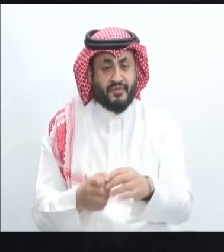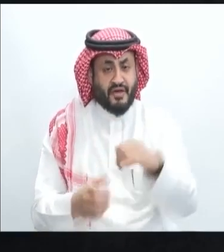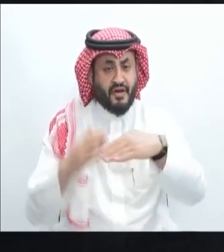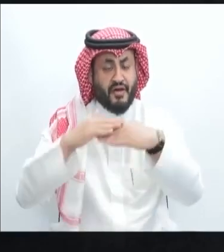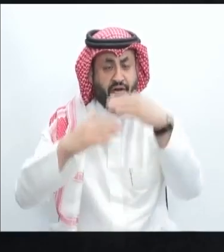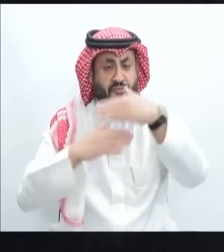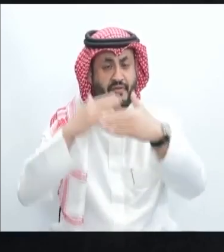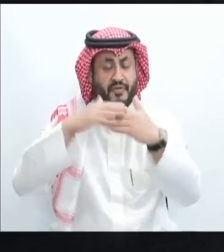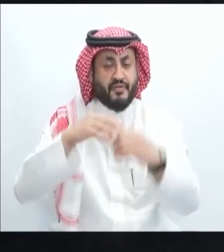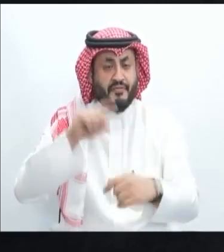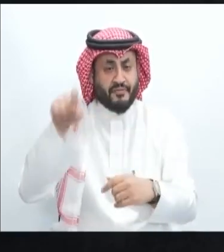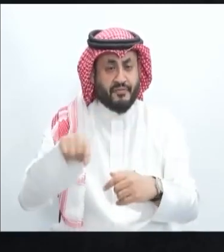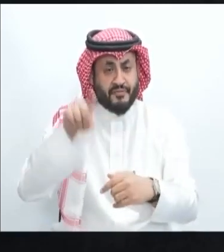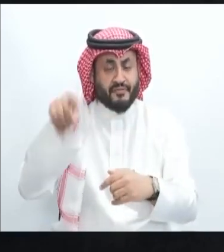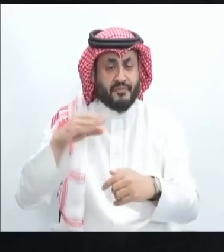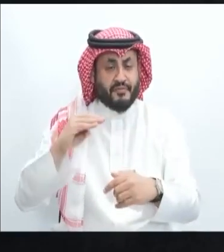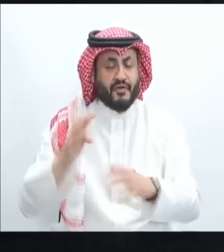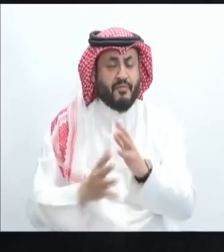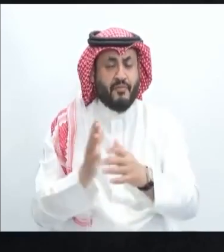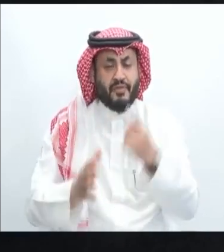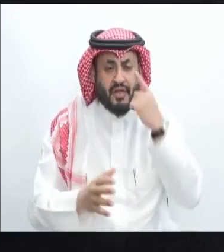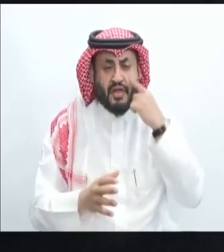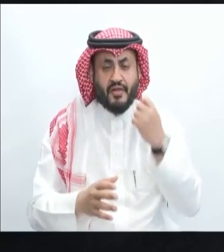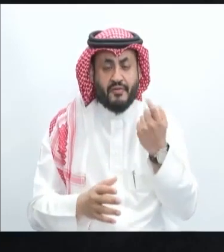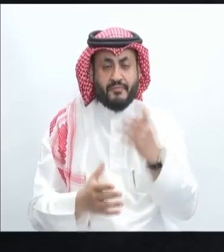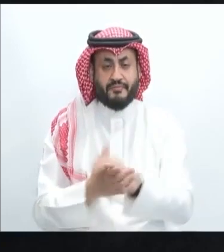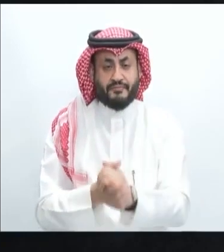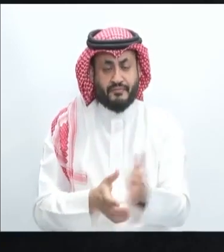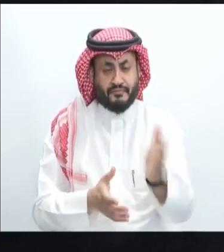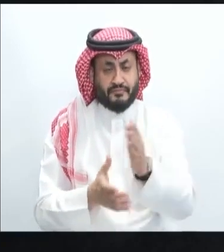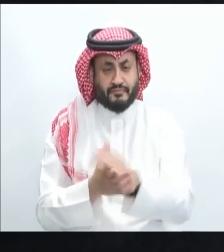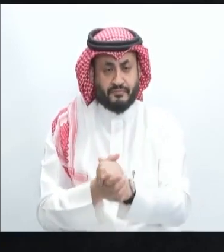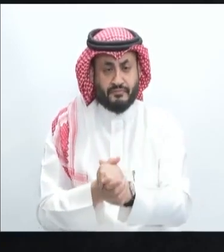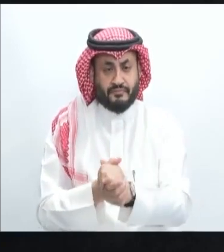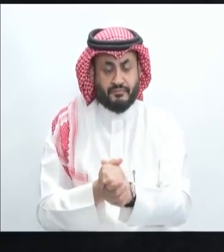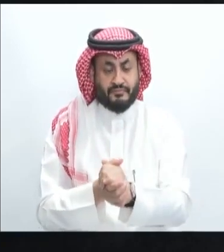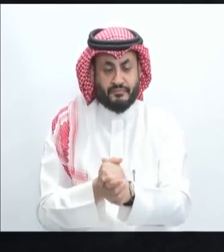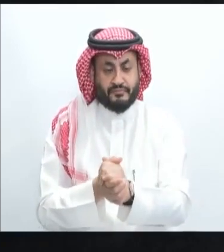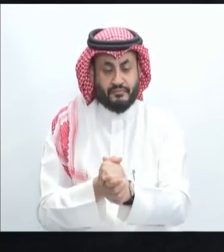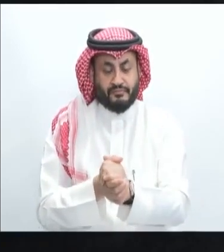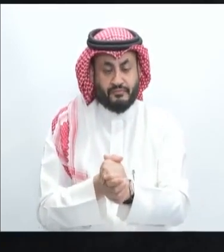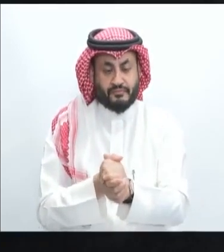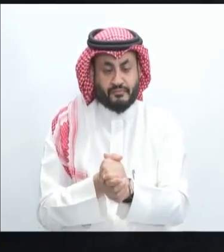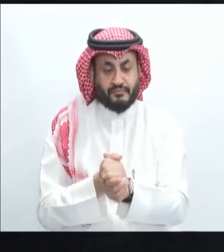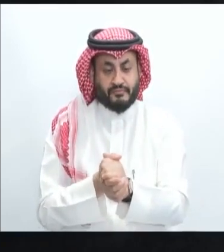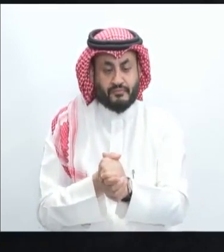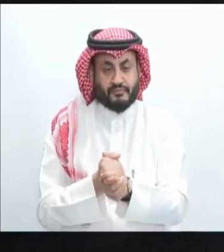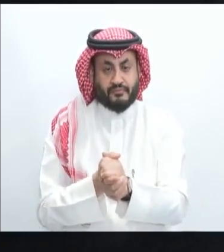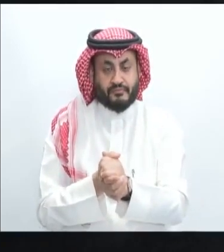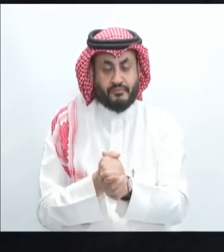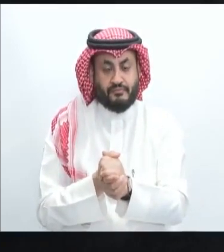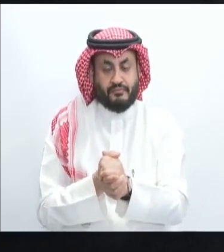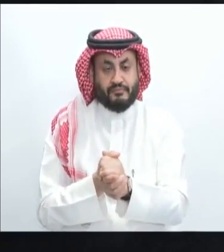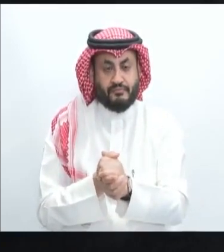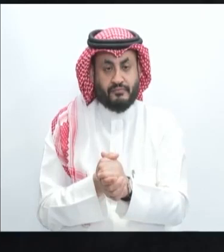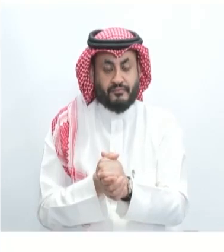and answers about healthy life and also to use should and should not in different sentences. So